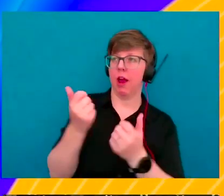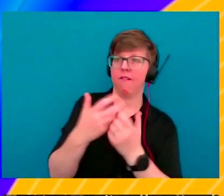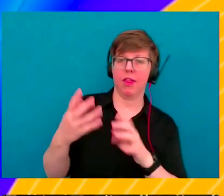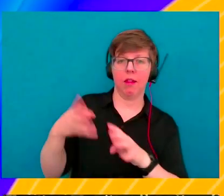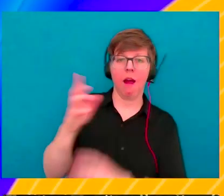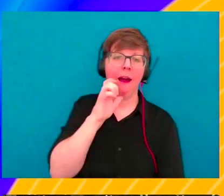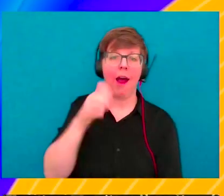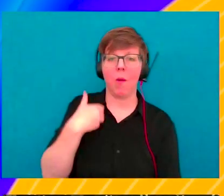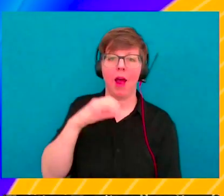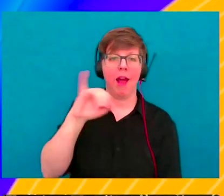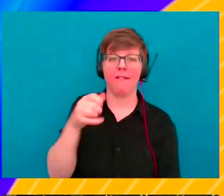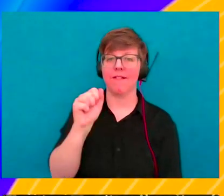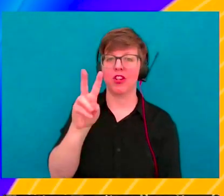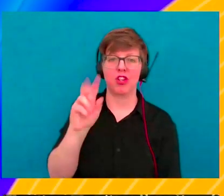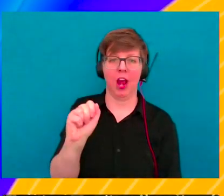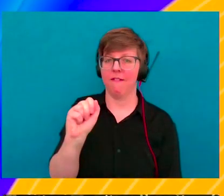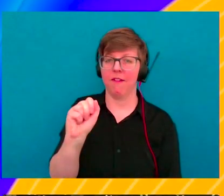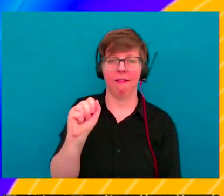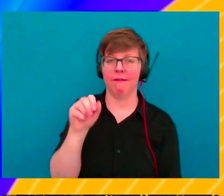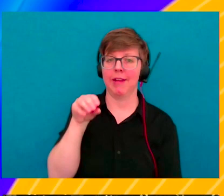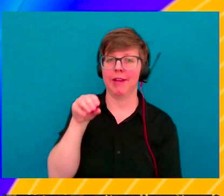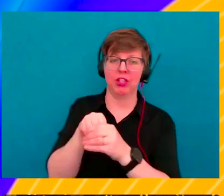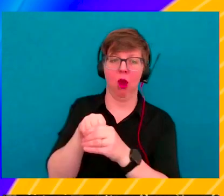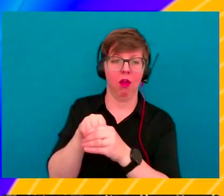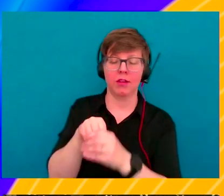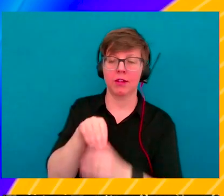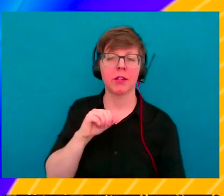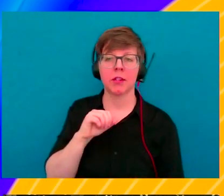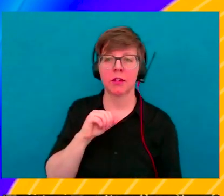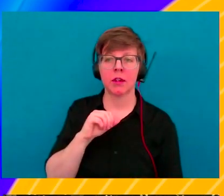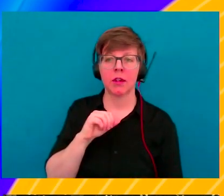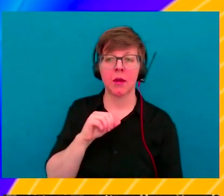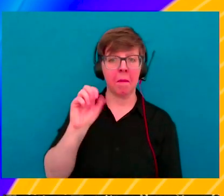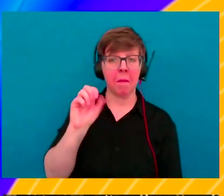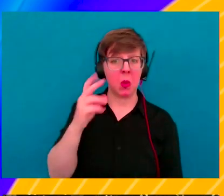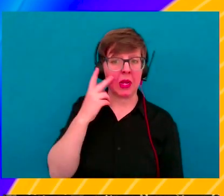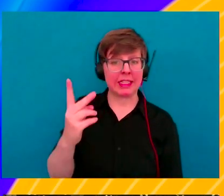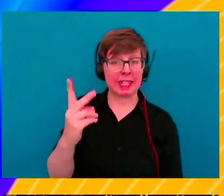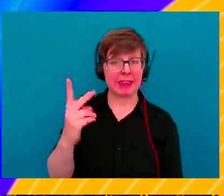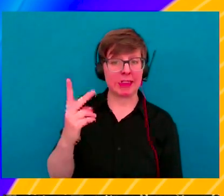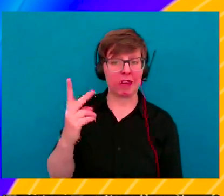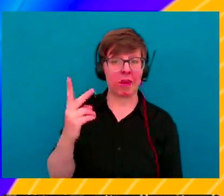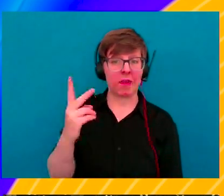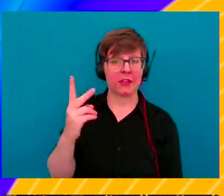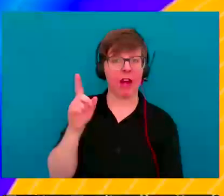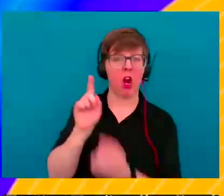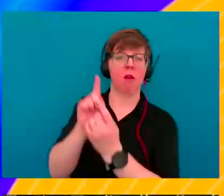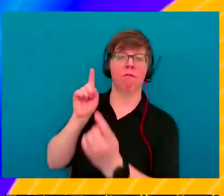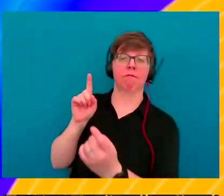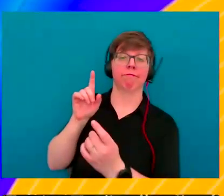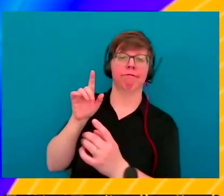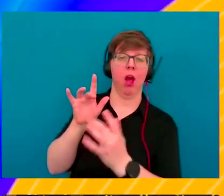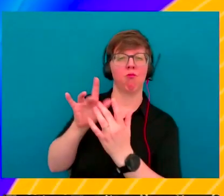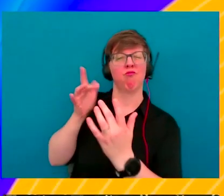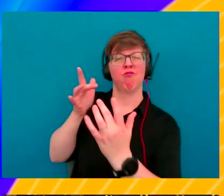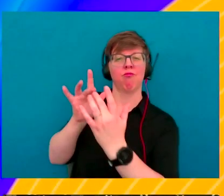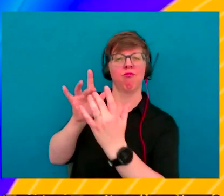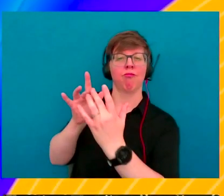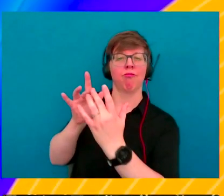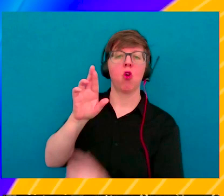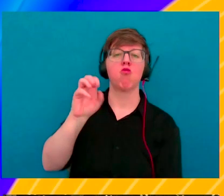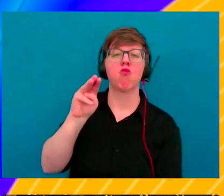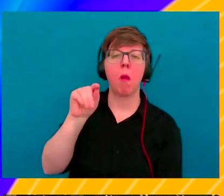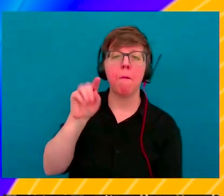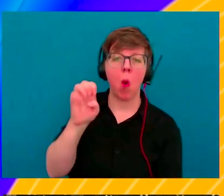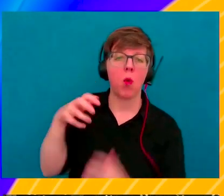locally, but you can see in this remote machine, It's there's there. It is. version set. Yeah. I've never had to deal with it locally.